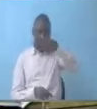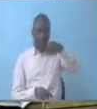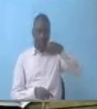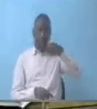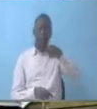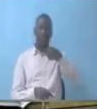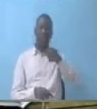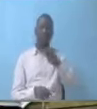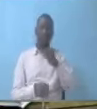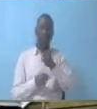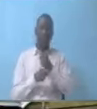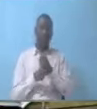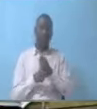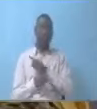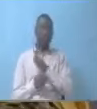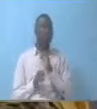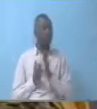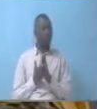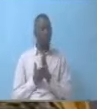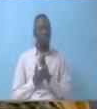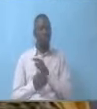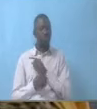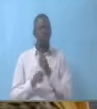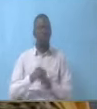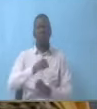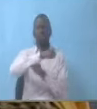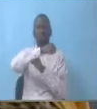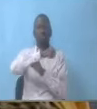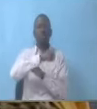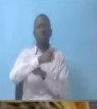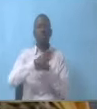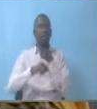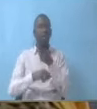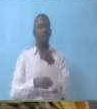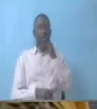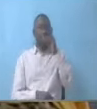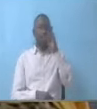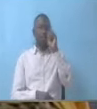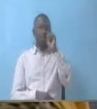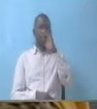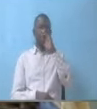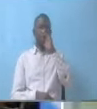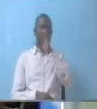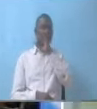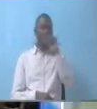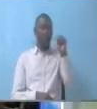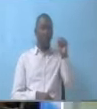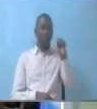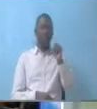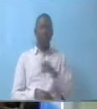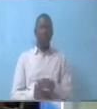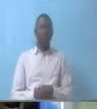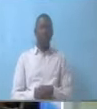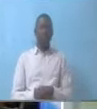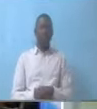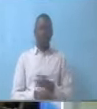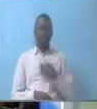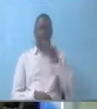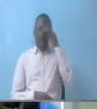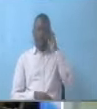not defending the decree. That's right. I agree with all that, because I am also a trained parliamentary